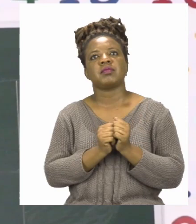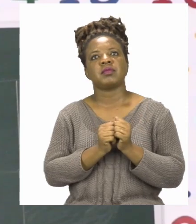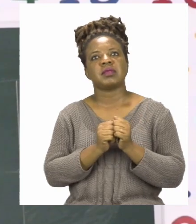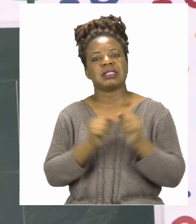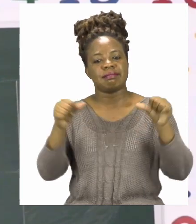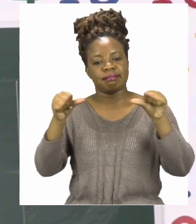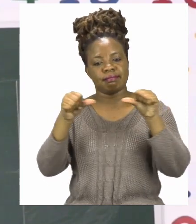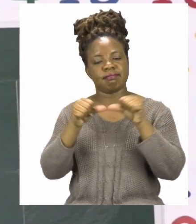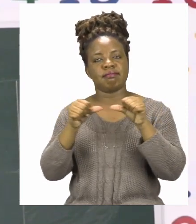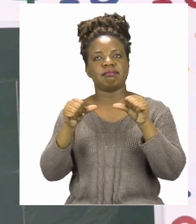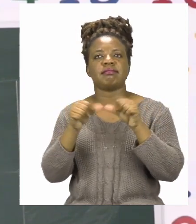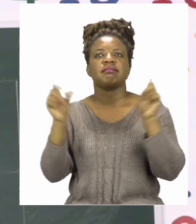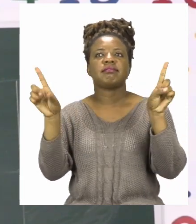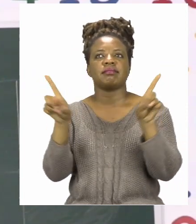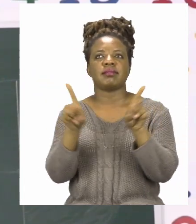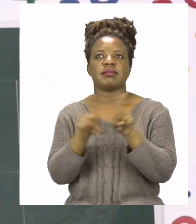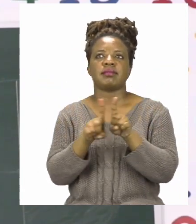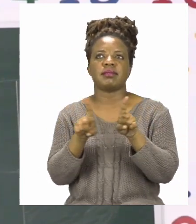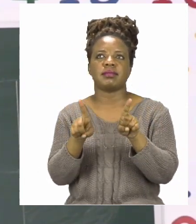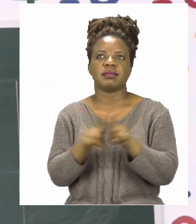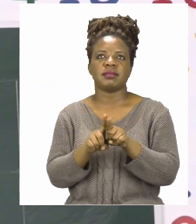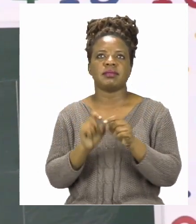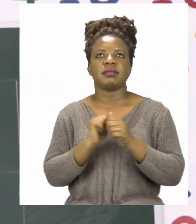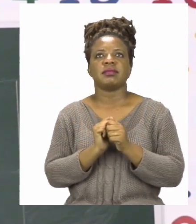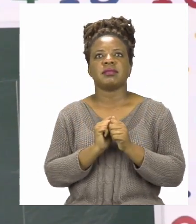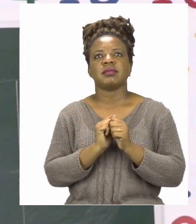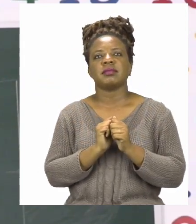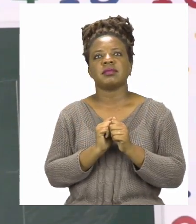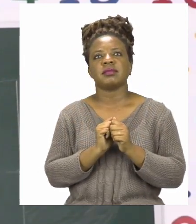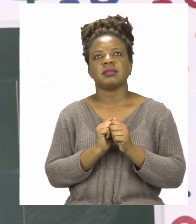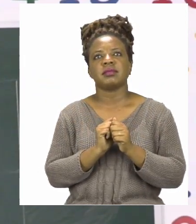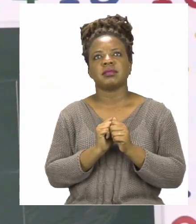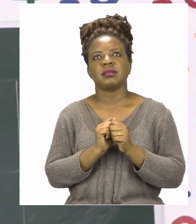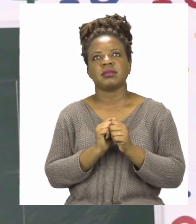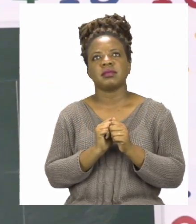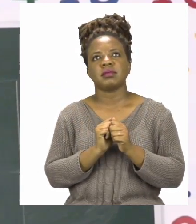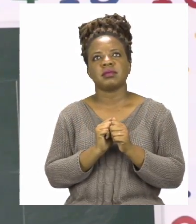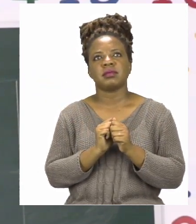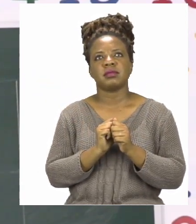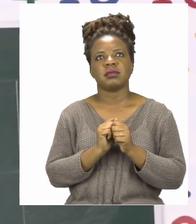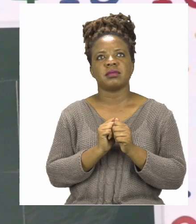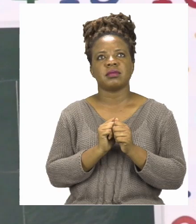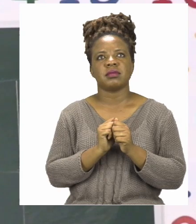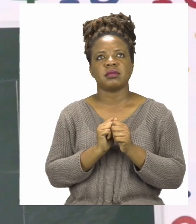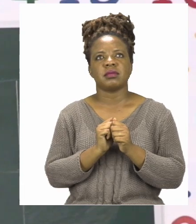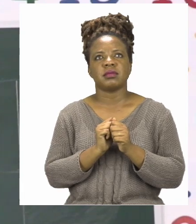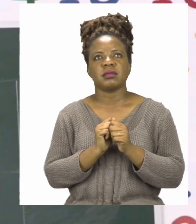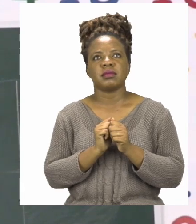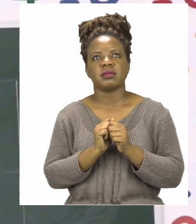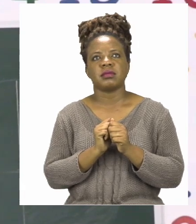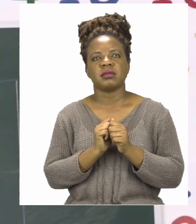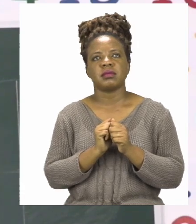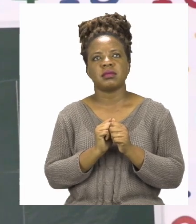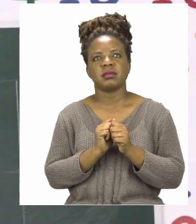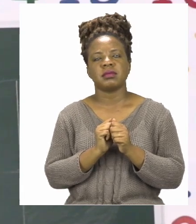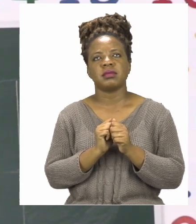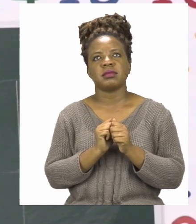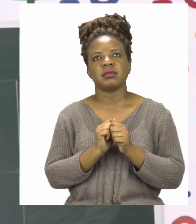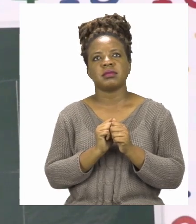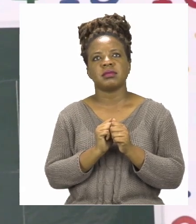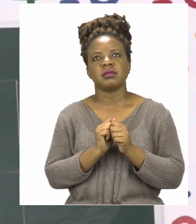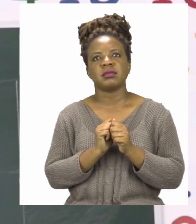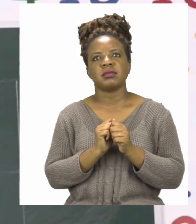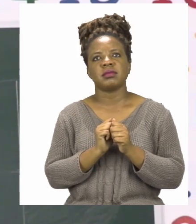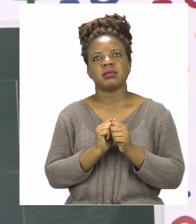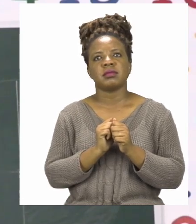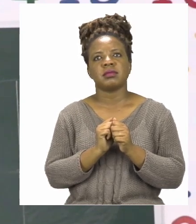So this is a fraction, this part is also a fraction, and the whole part is a fraction. So the first thing we need